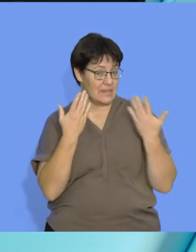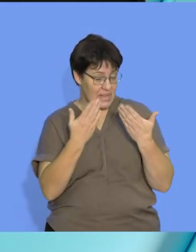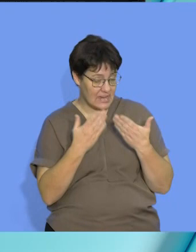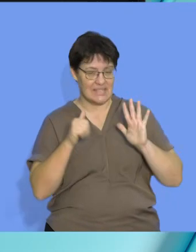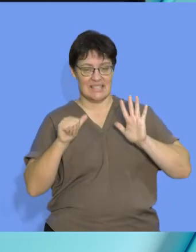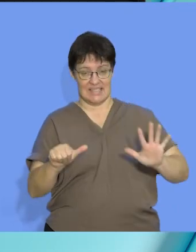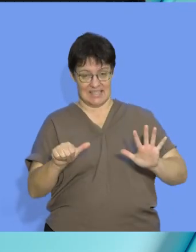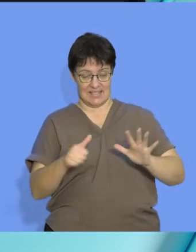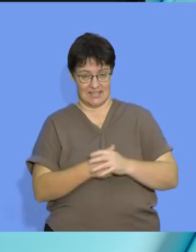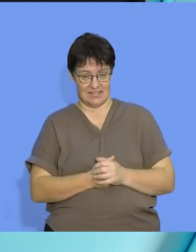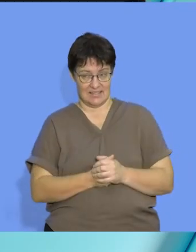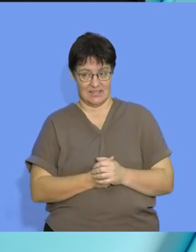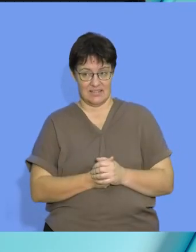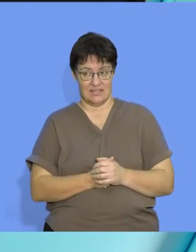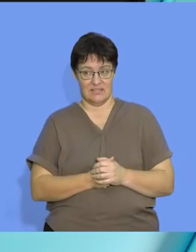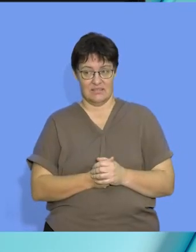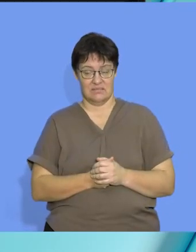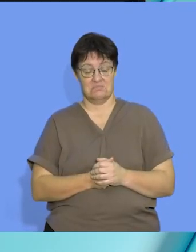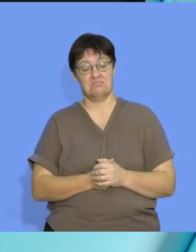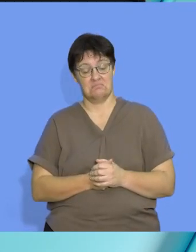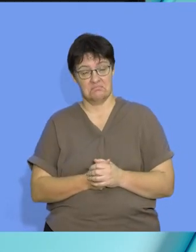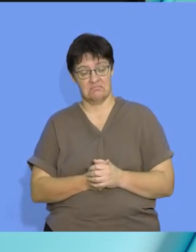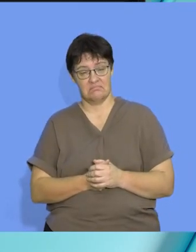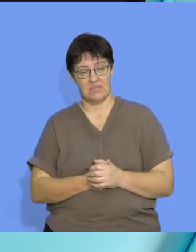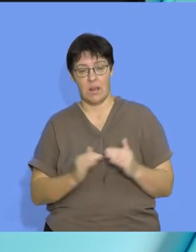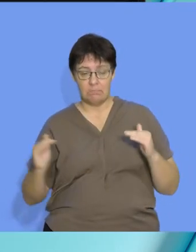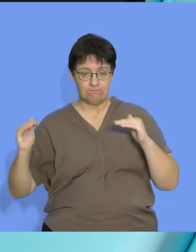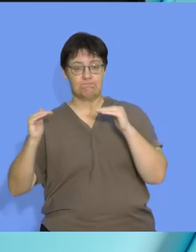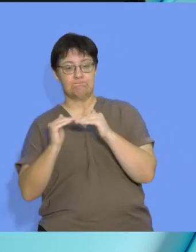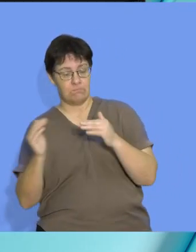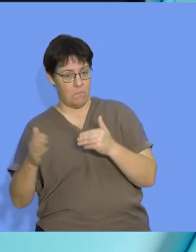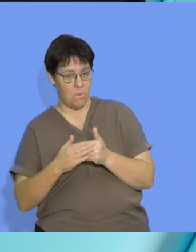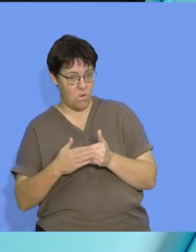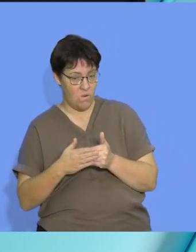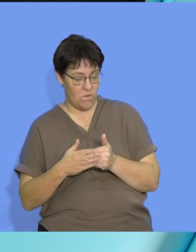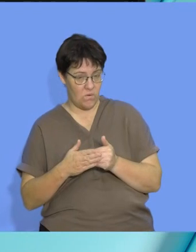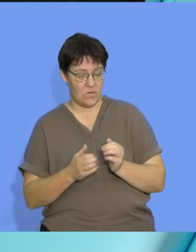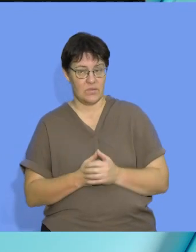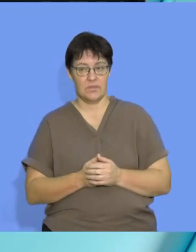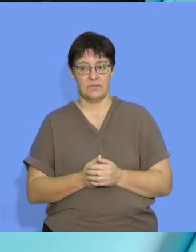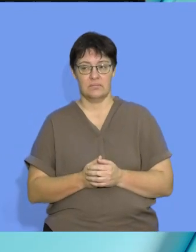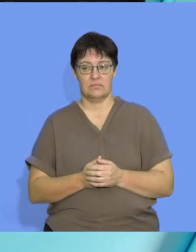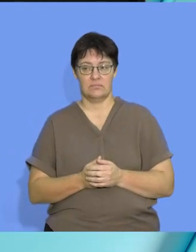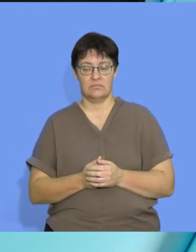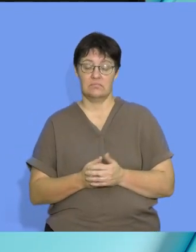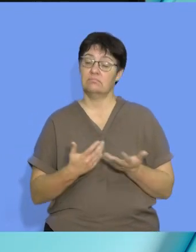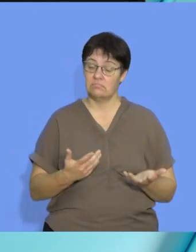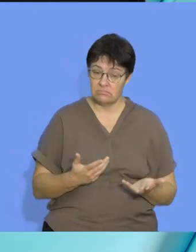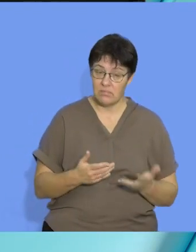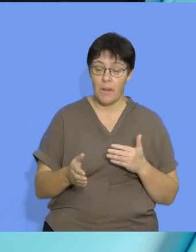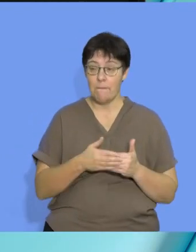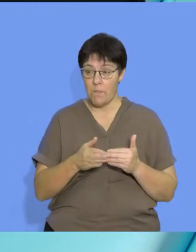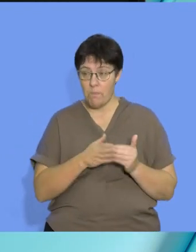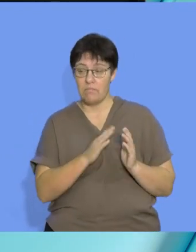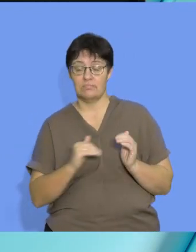study group. Then what would happen if I added yet another table? If I were to add another